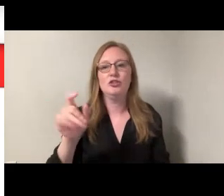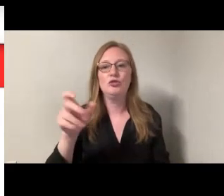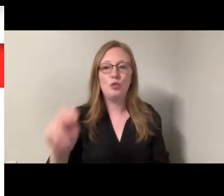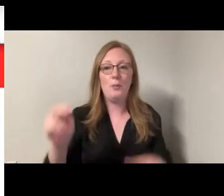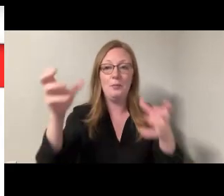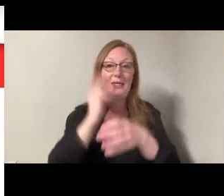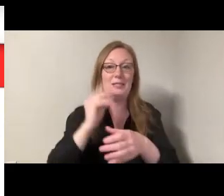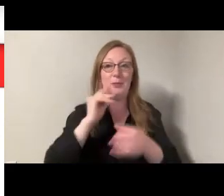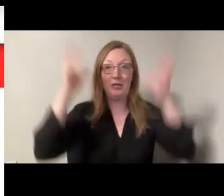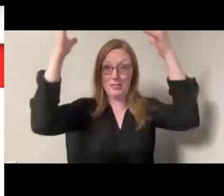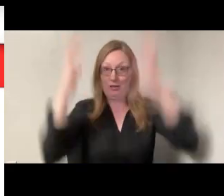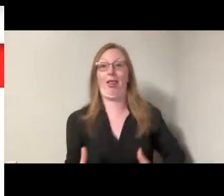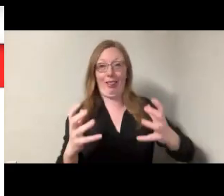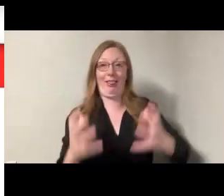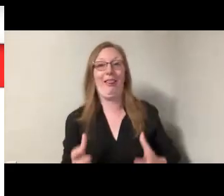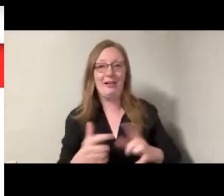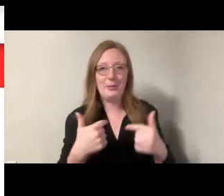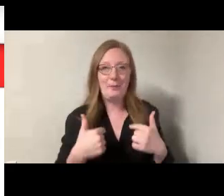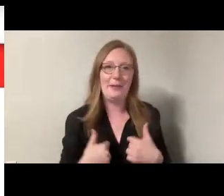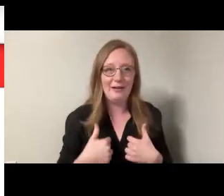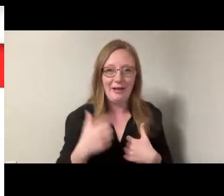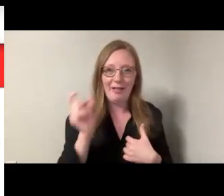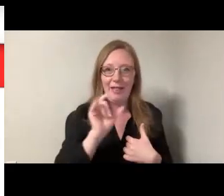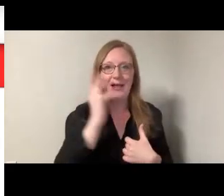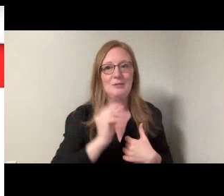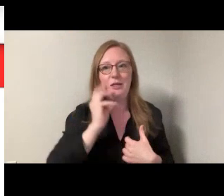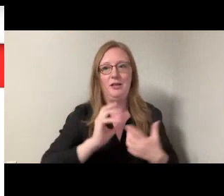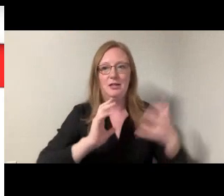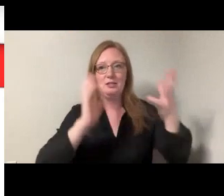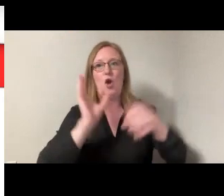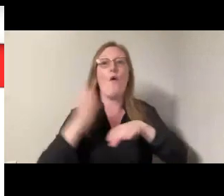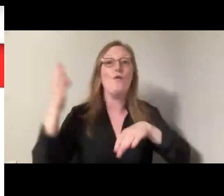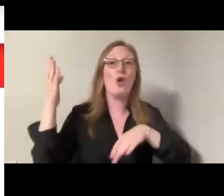me all at once. So that's kind of what